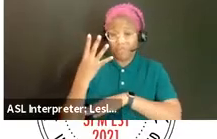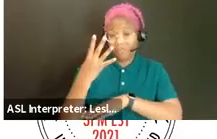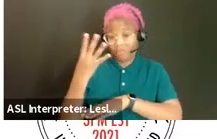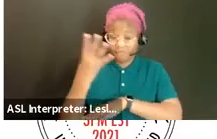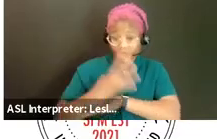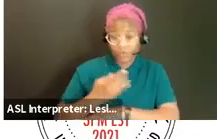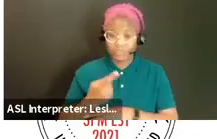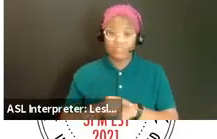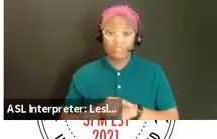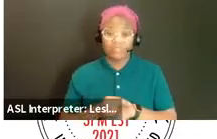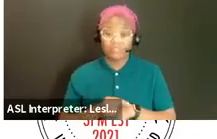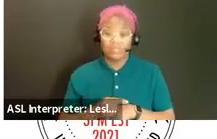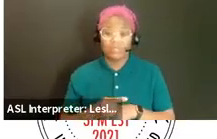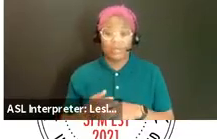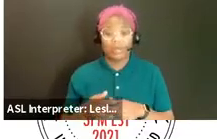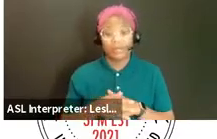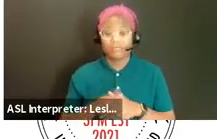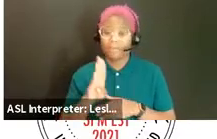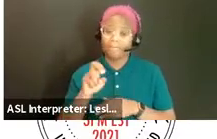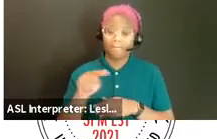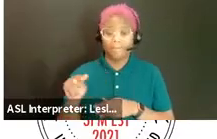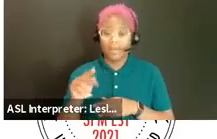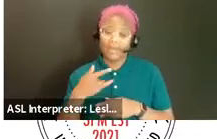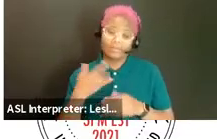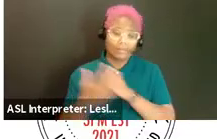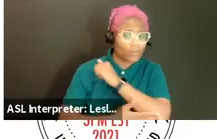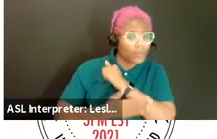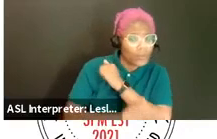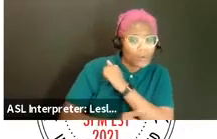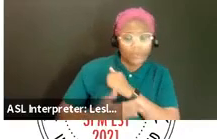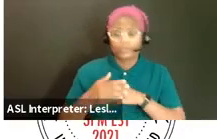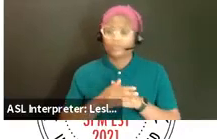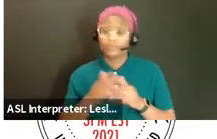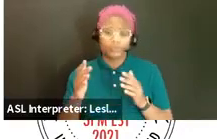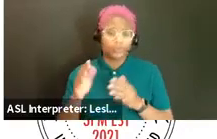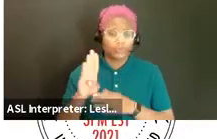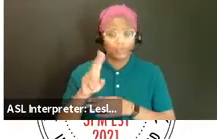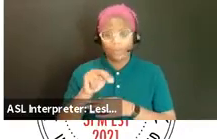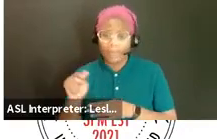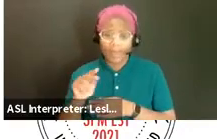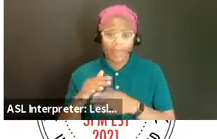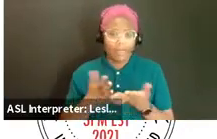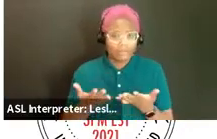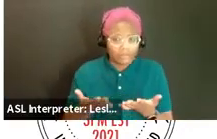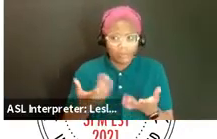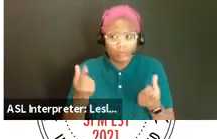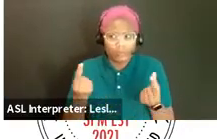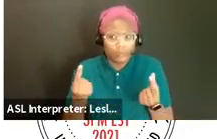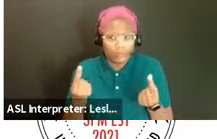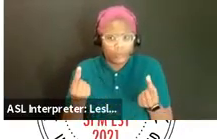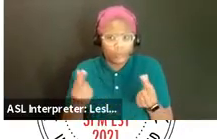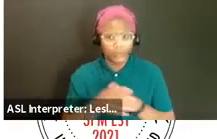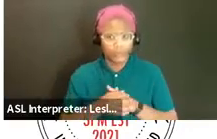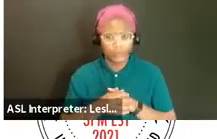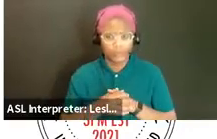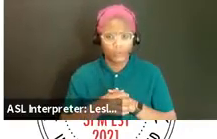to familiarize yourself with that, because for so many who are saying this NIE process just doesn't seem to work for us, what's my other option?